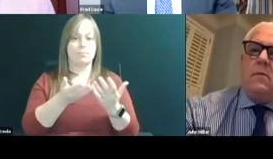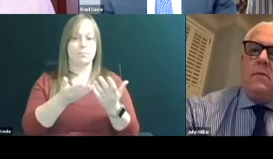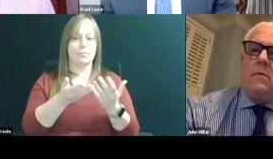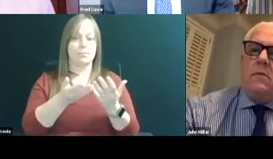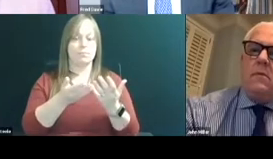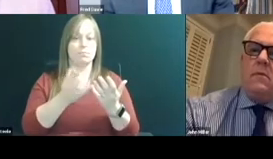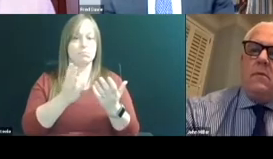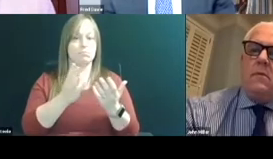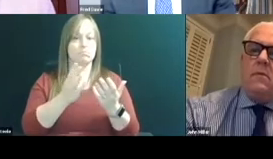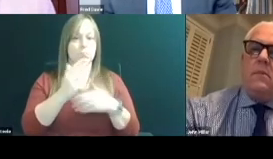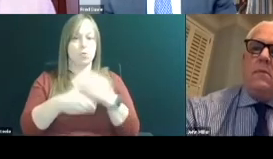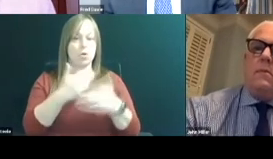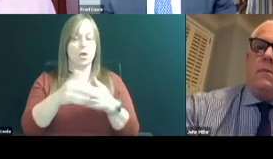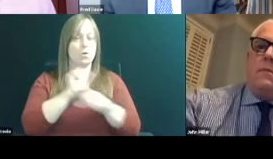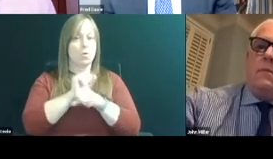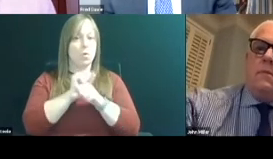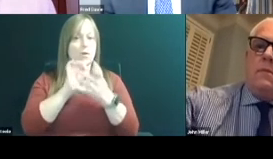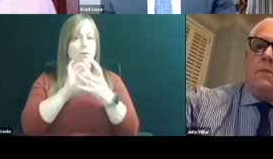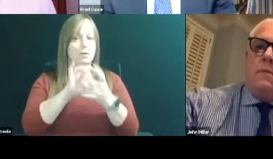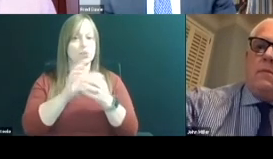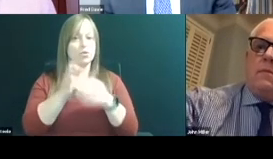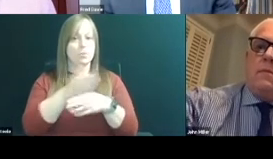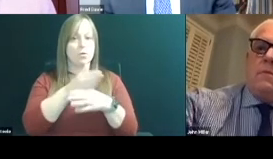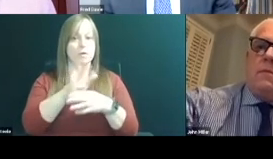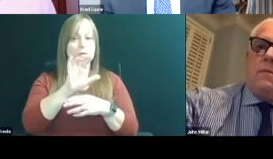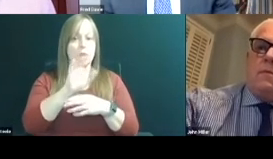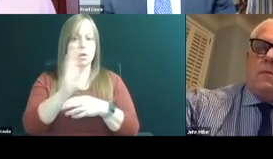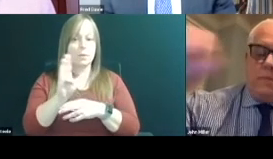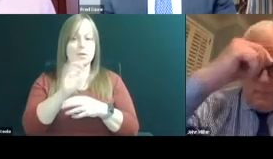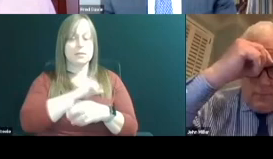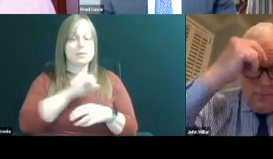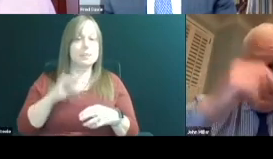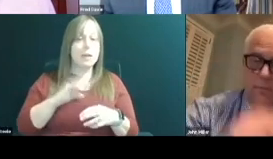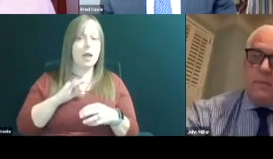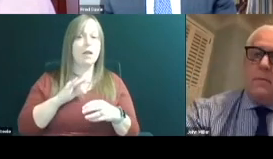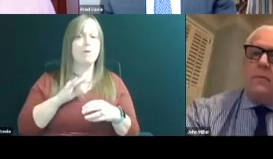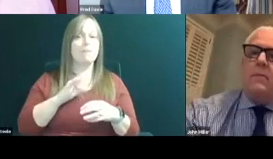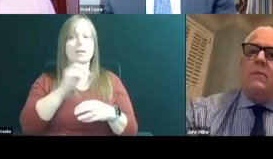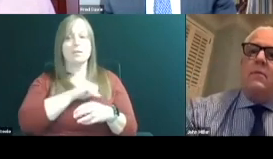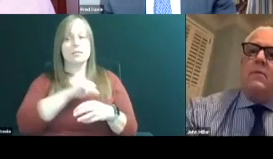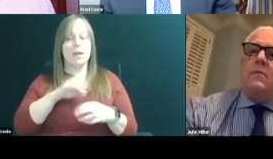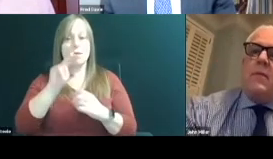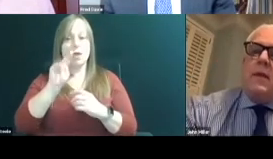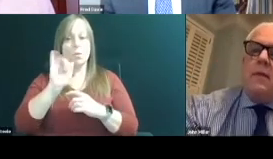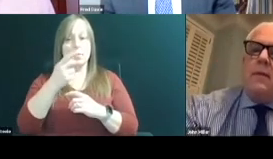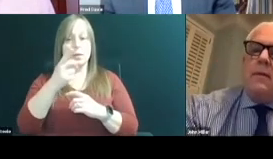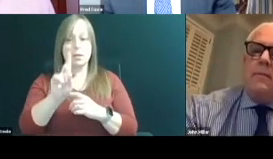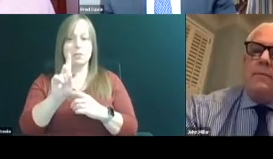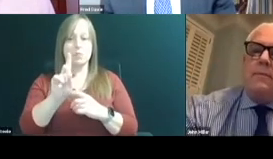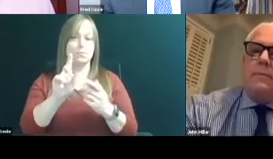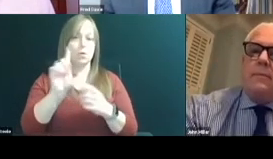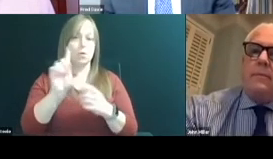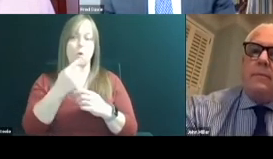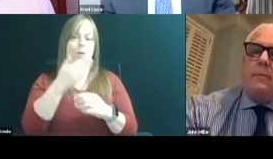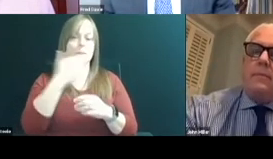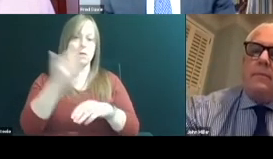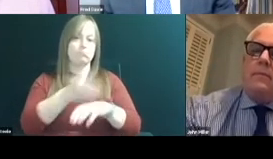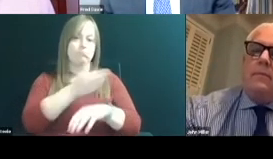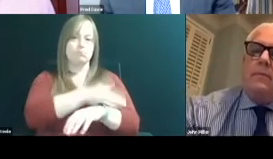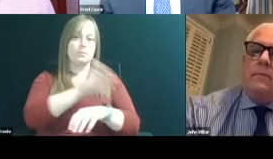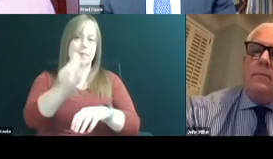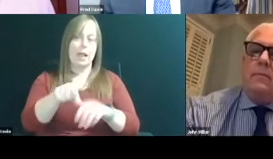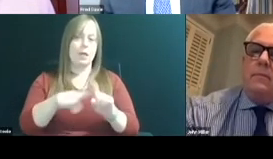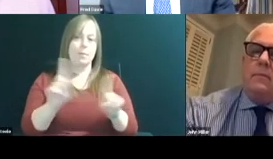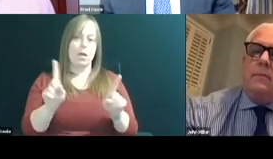fairly productive working relationship between the CCRB staff and the staff at the NYPD. It can always be better, it can always